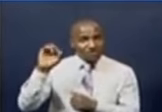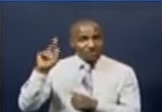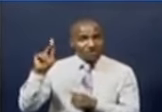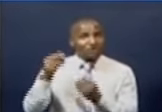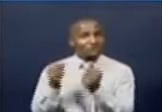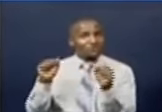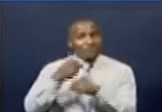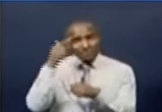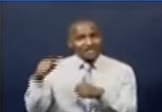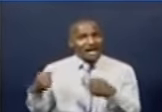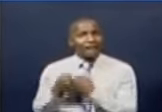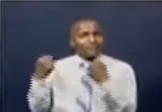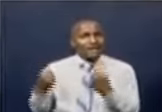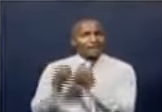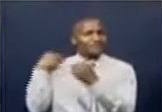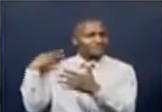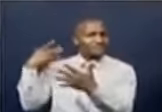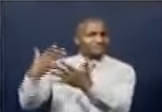happened over so many years?